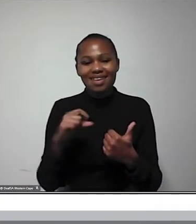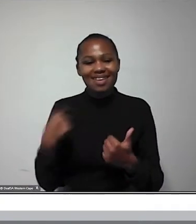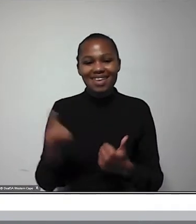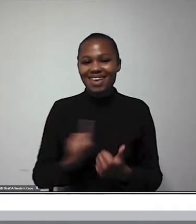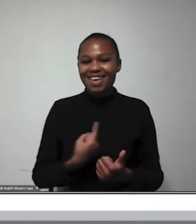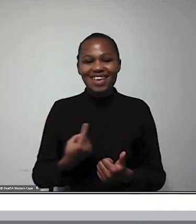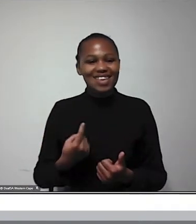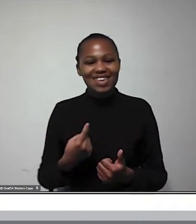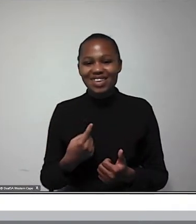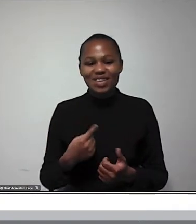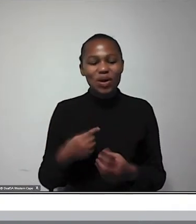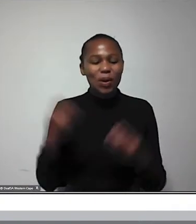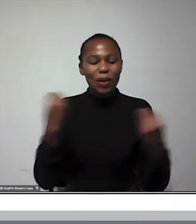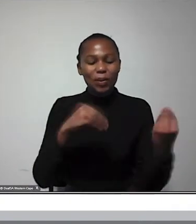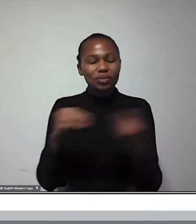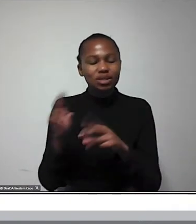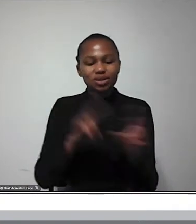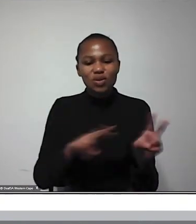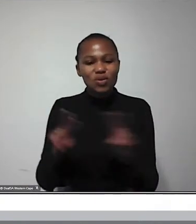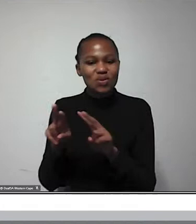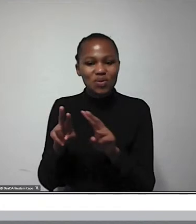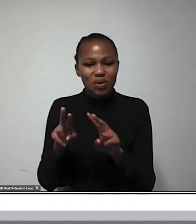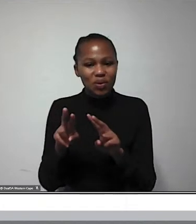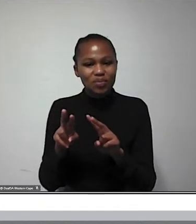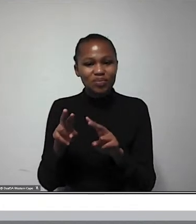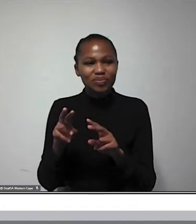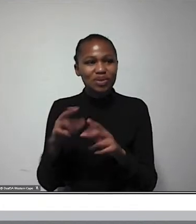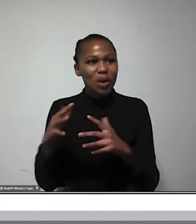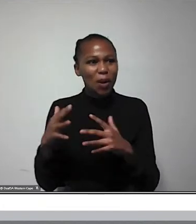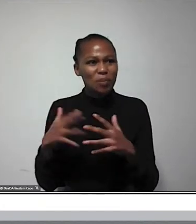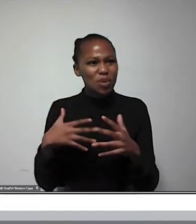we are busy looking at product